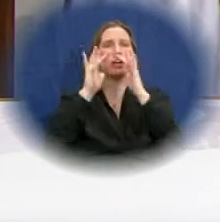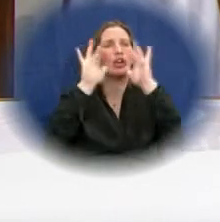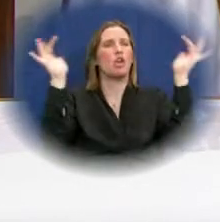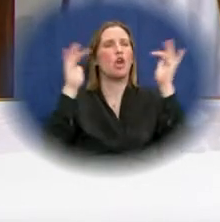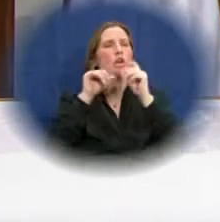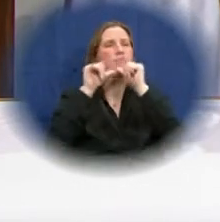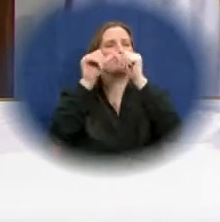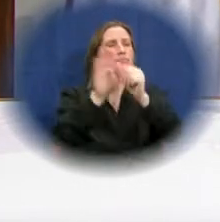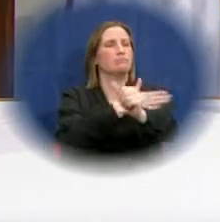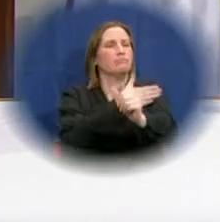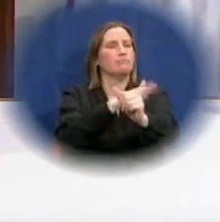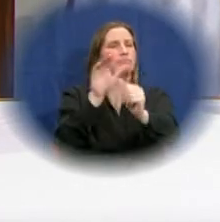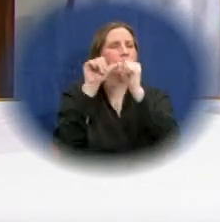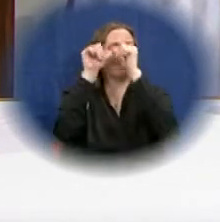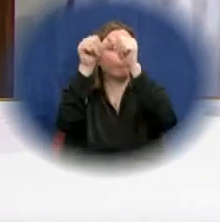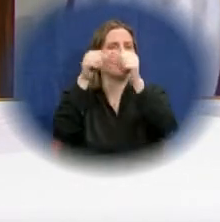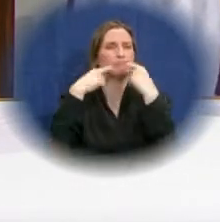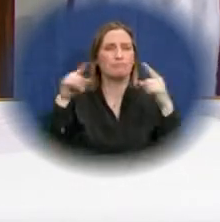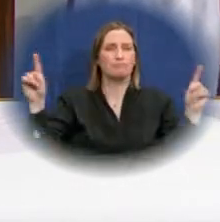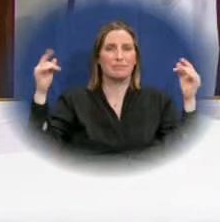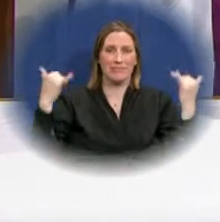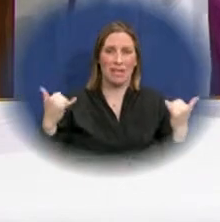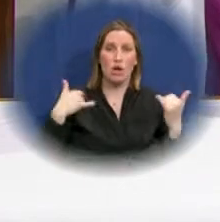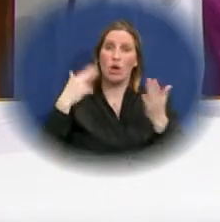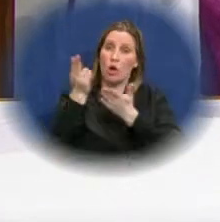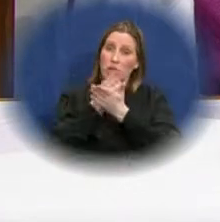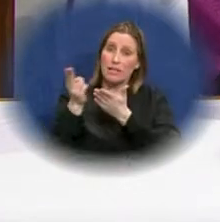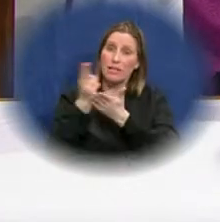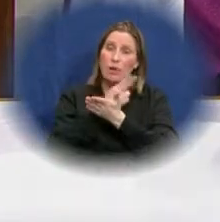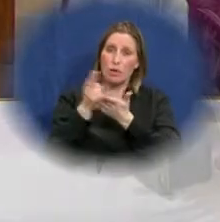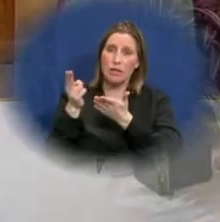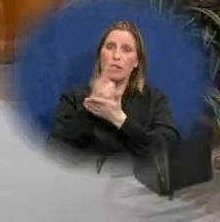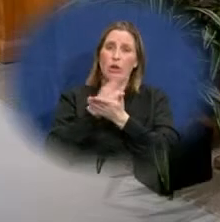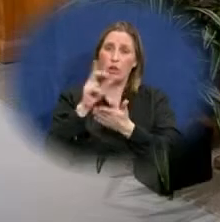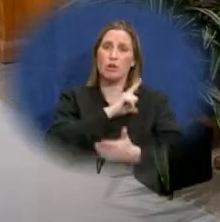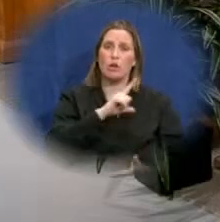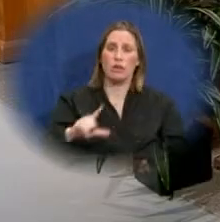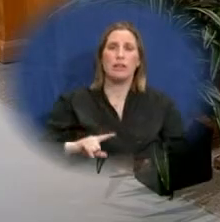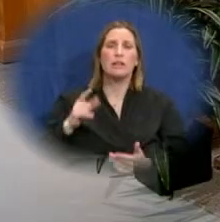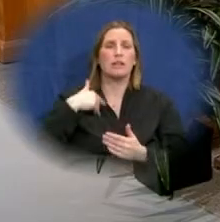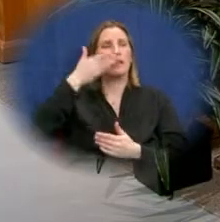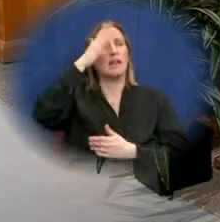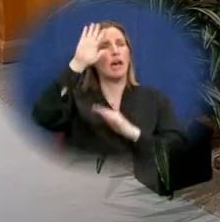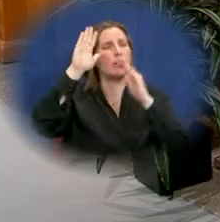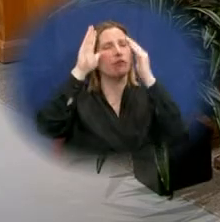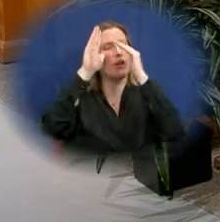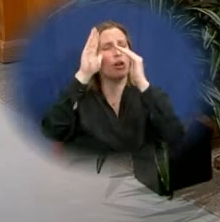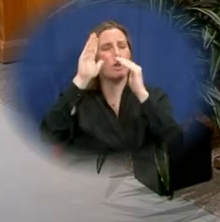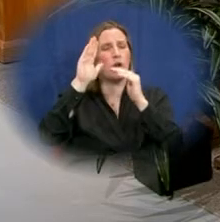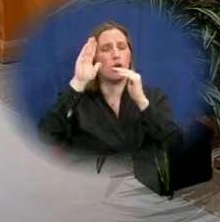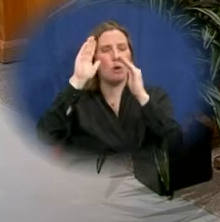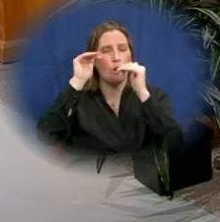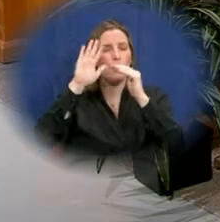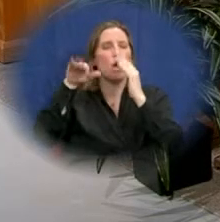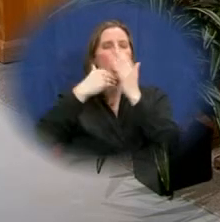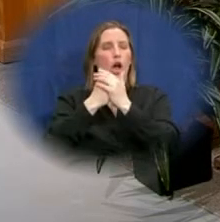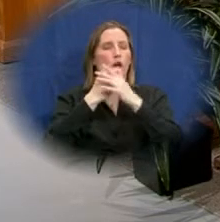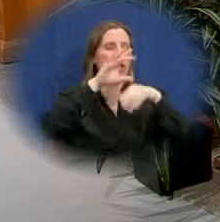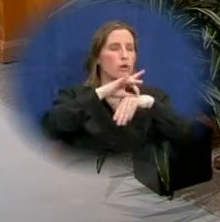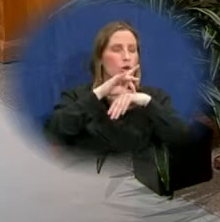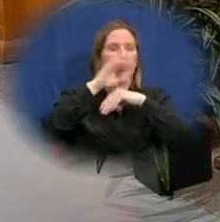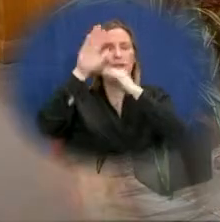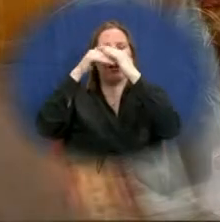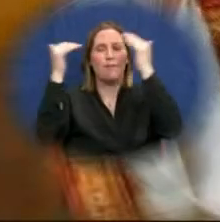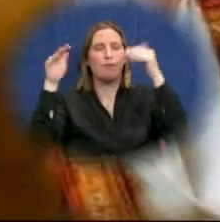glory, as without end we acclaim. Holy, holy, holy Lord God of hosts, heaven and earth are full of